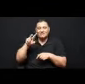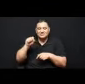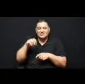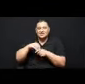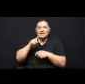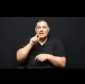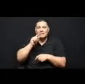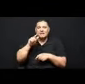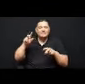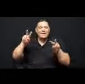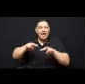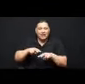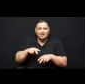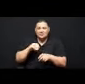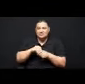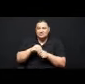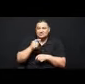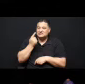digits.